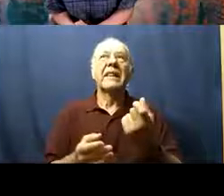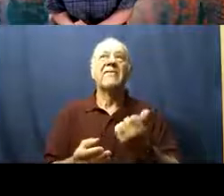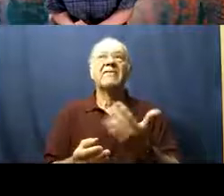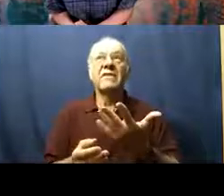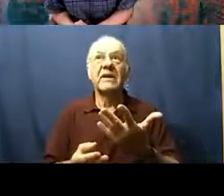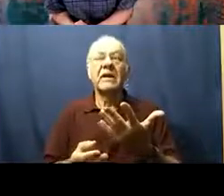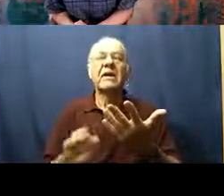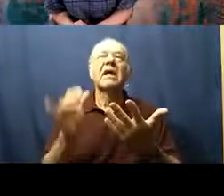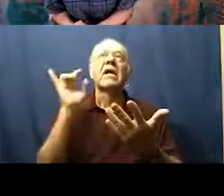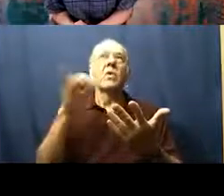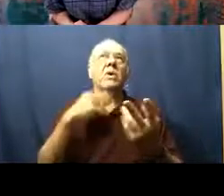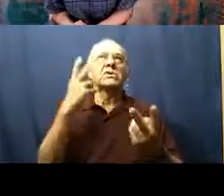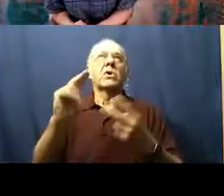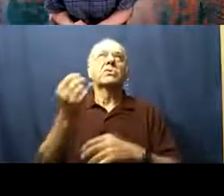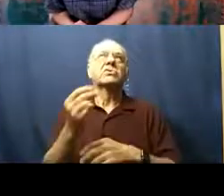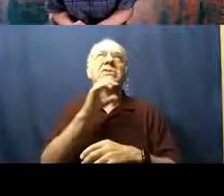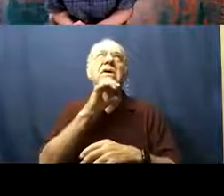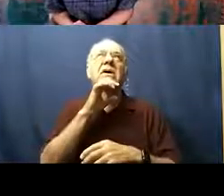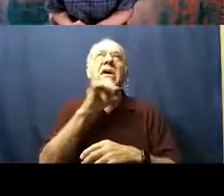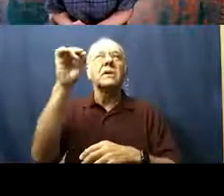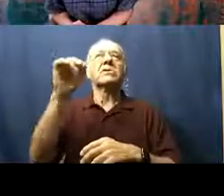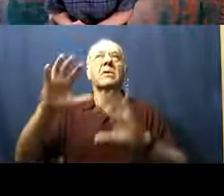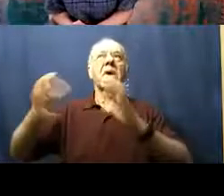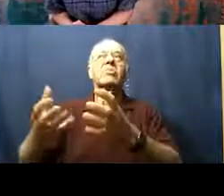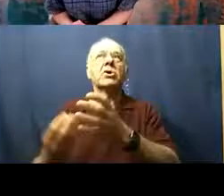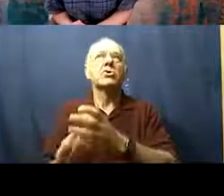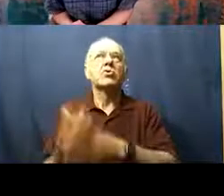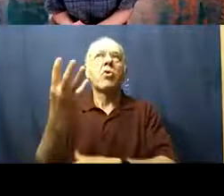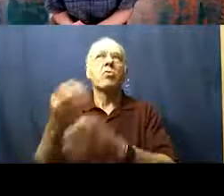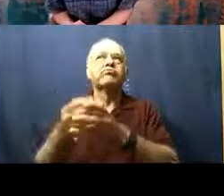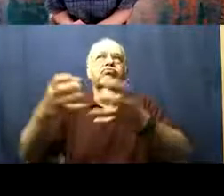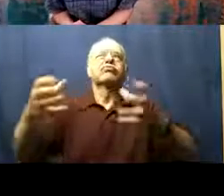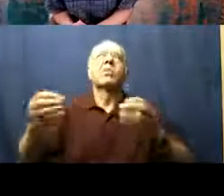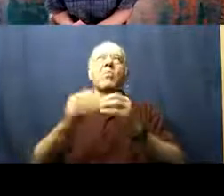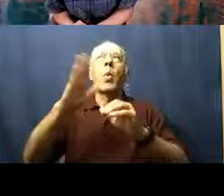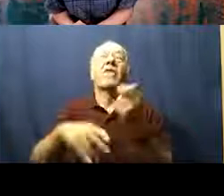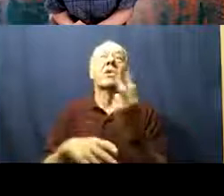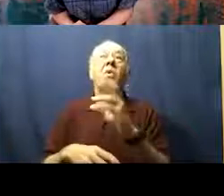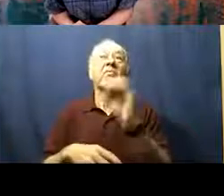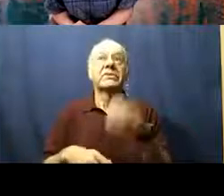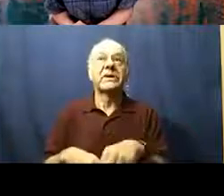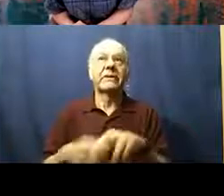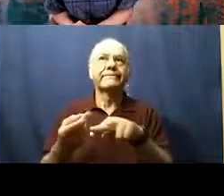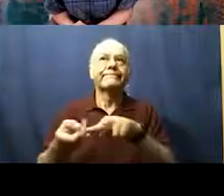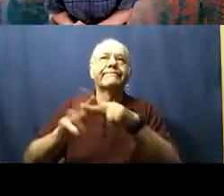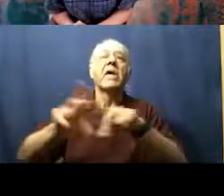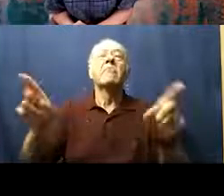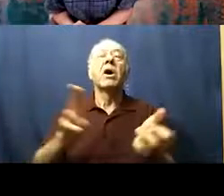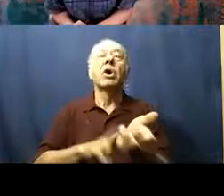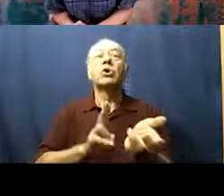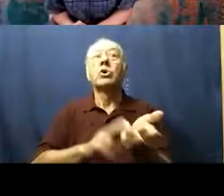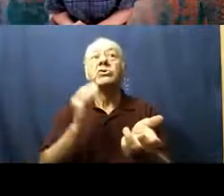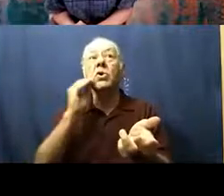we saw New Jersey's elderly population grow by more than 12%, but the nursing